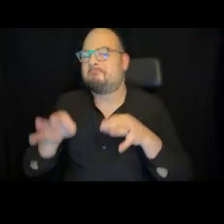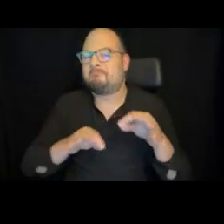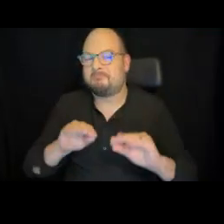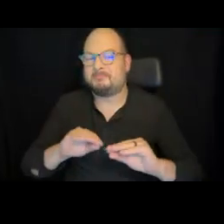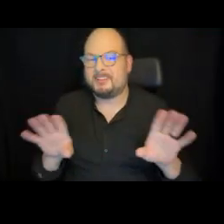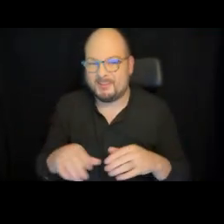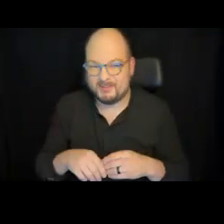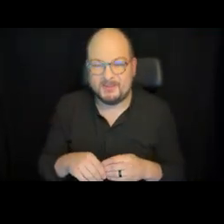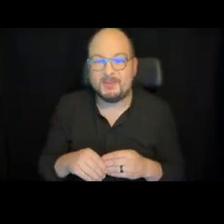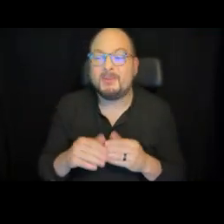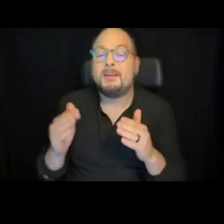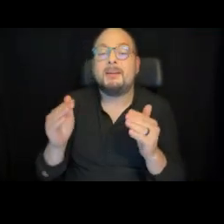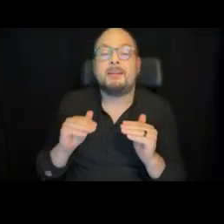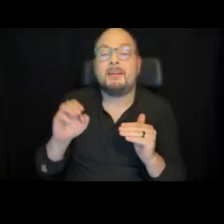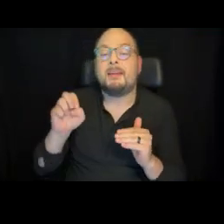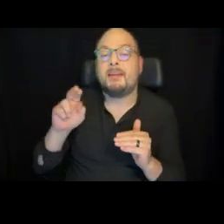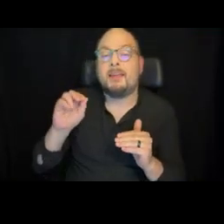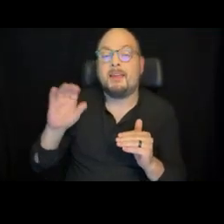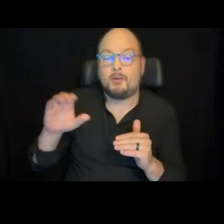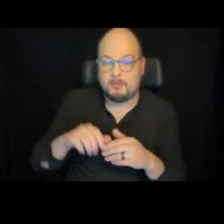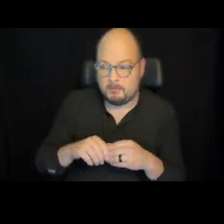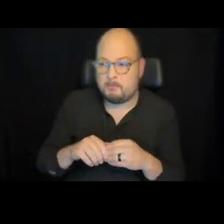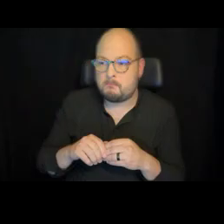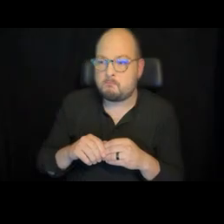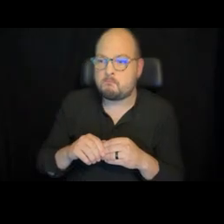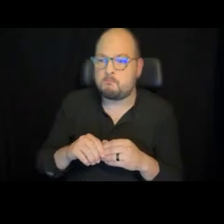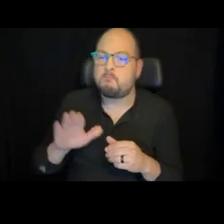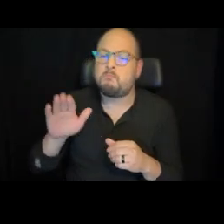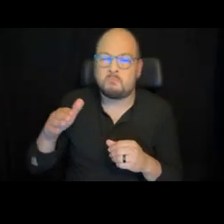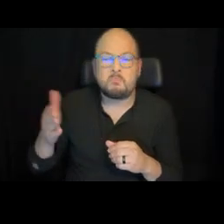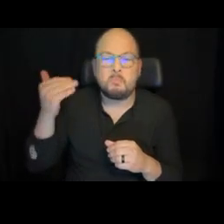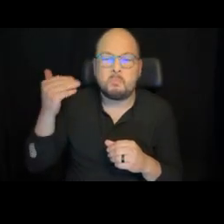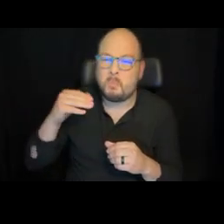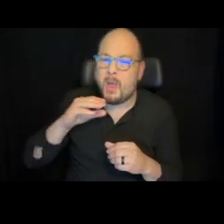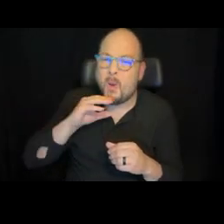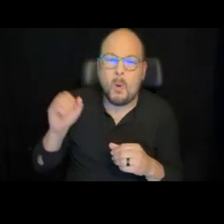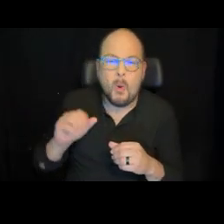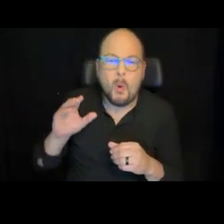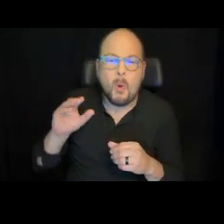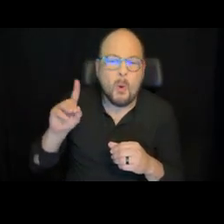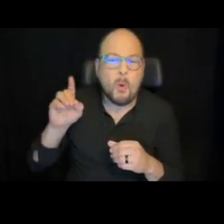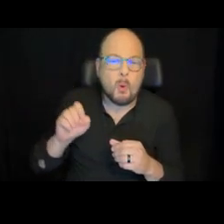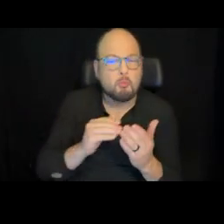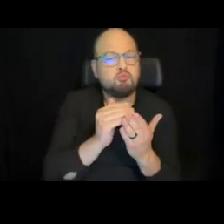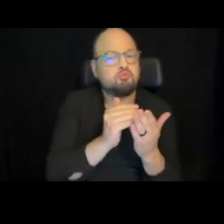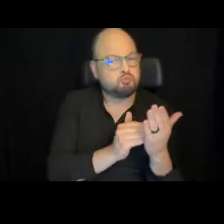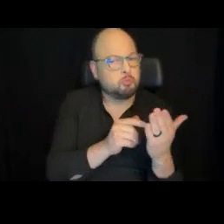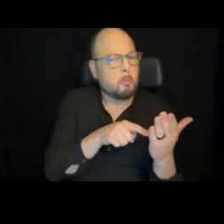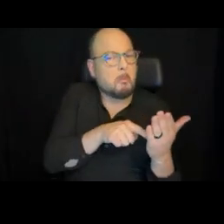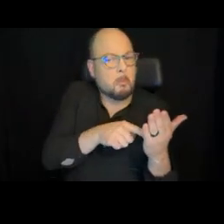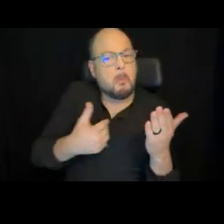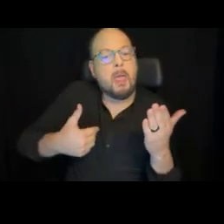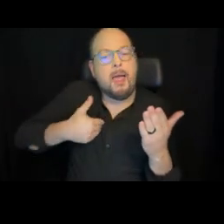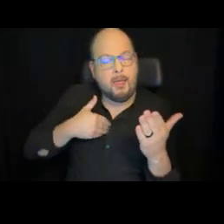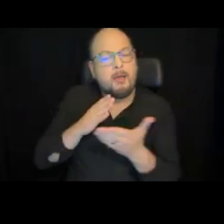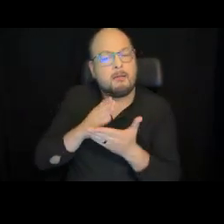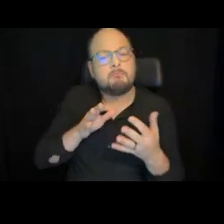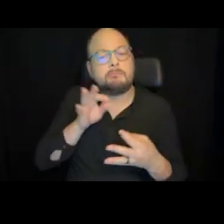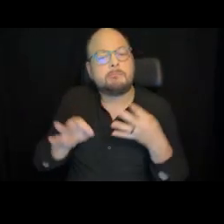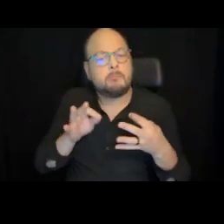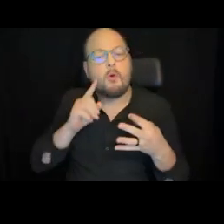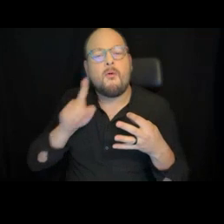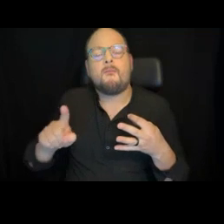from Eric. Older codes seem to provide some guidance on the reach limitations due to